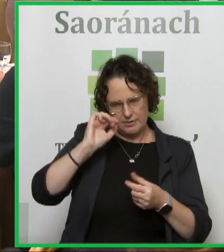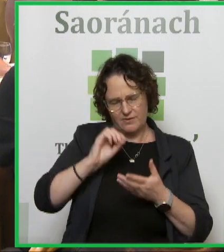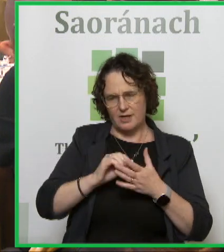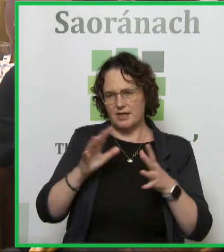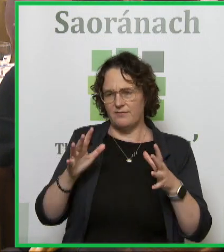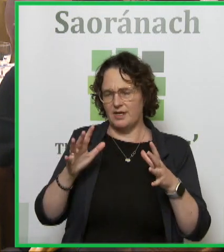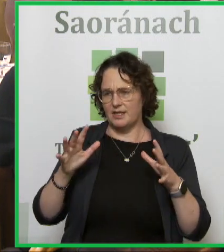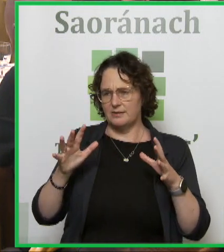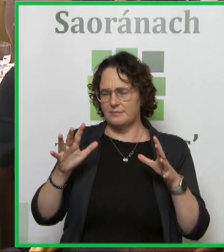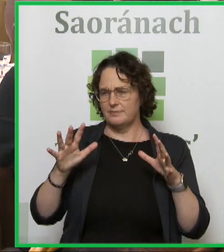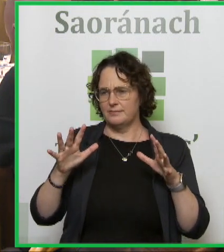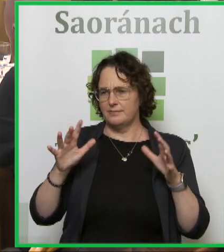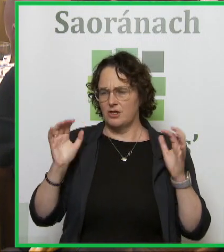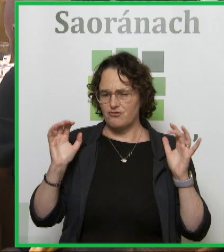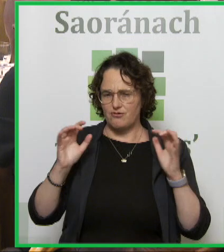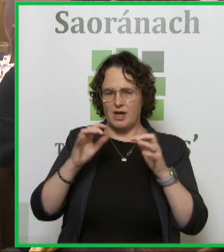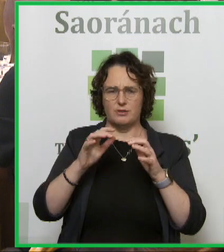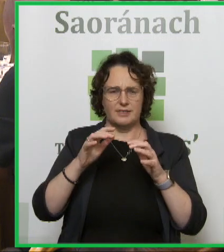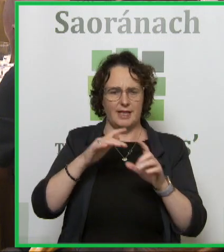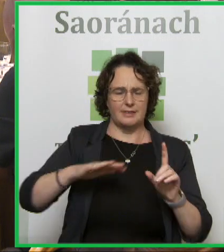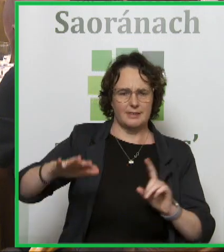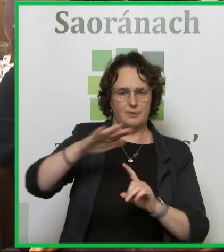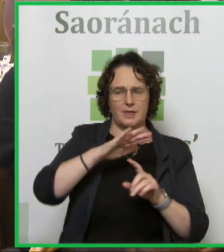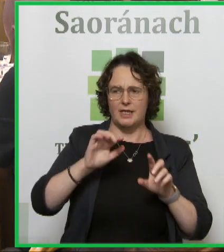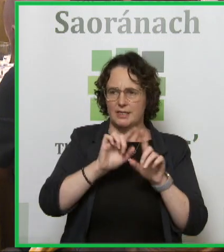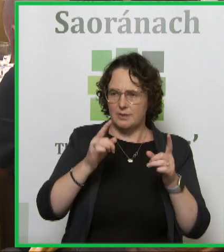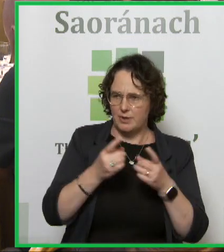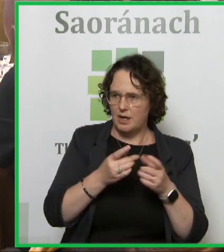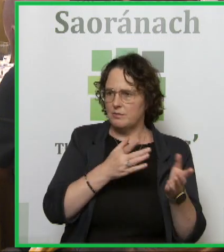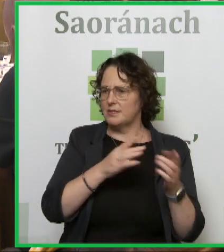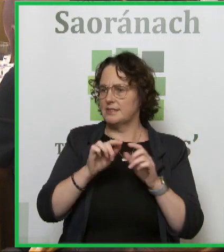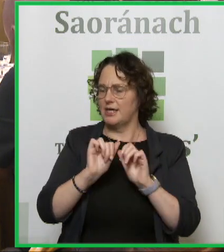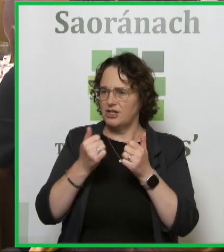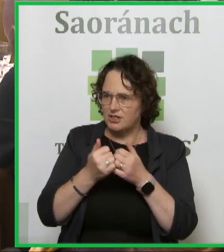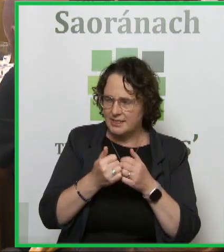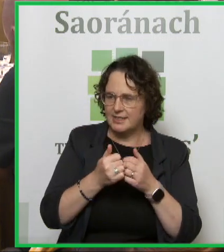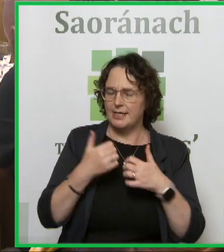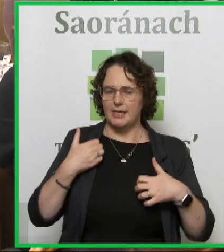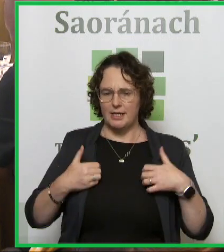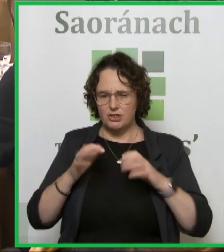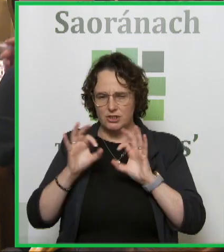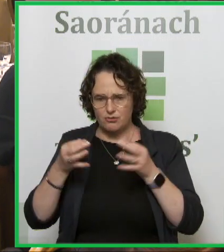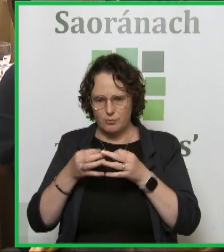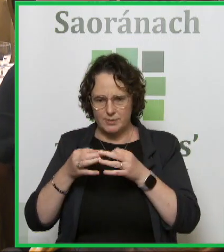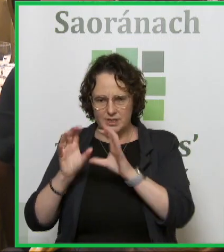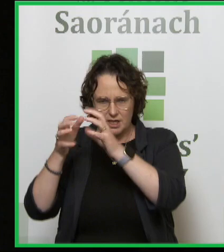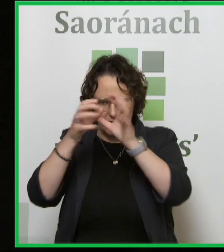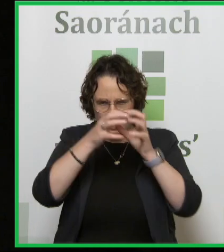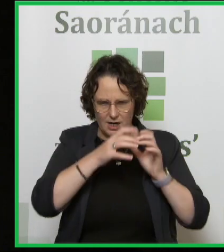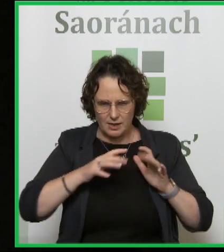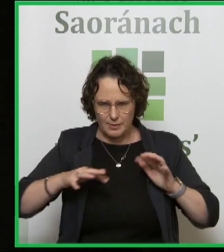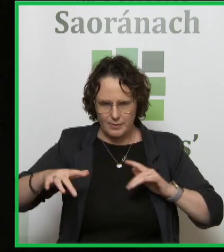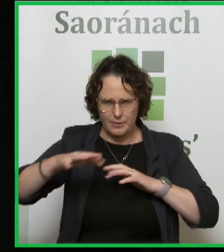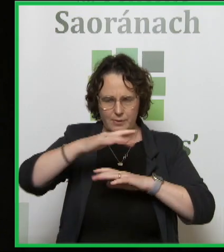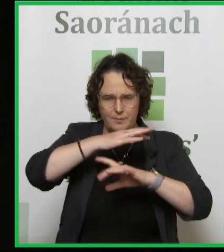to be said, of departments, interest groups, agencies, and there's no